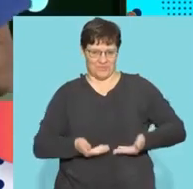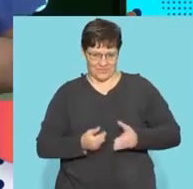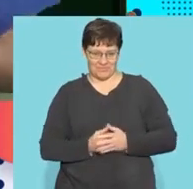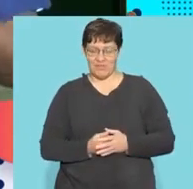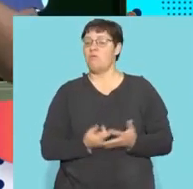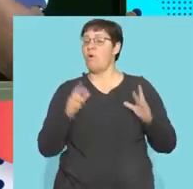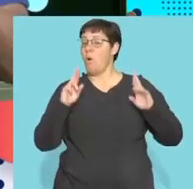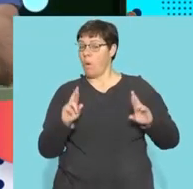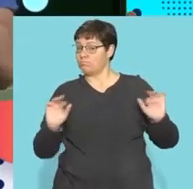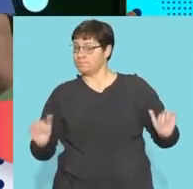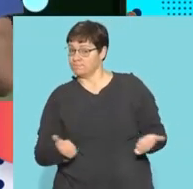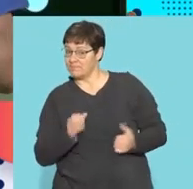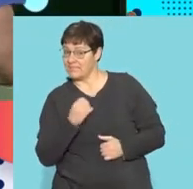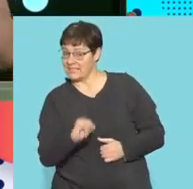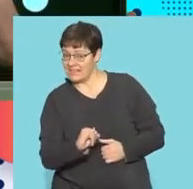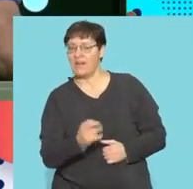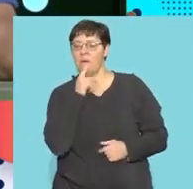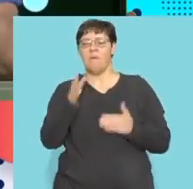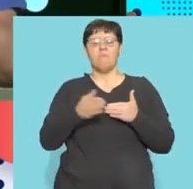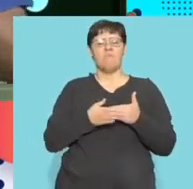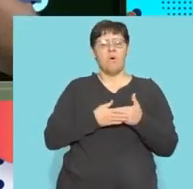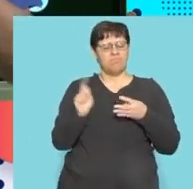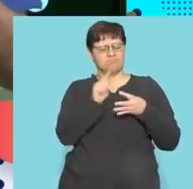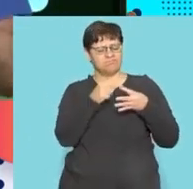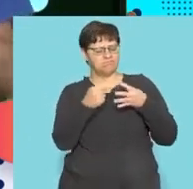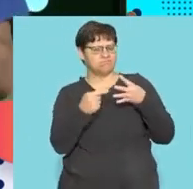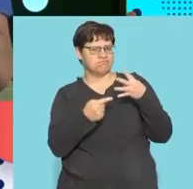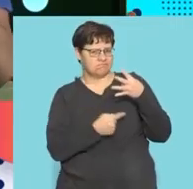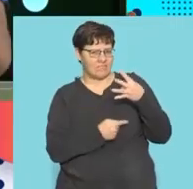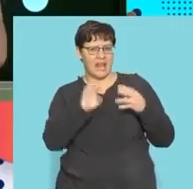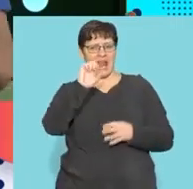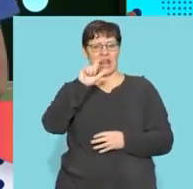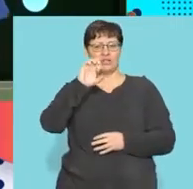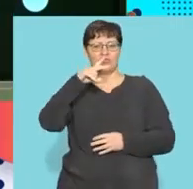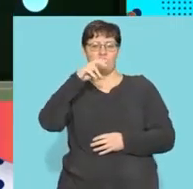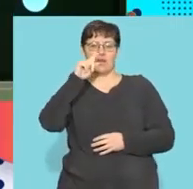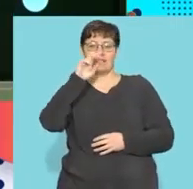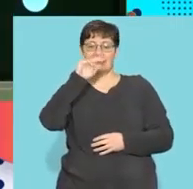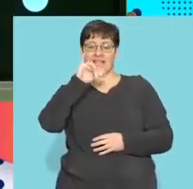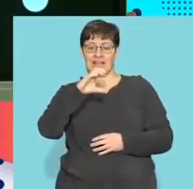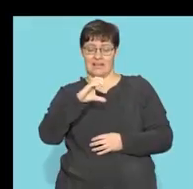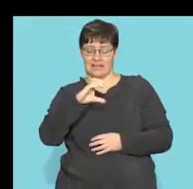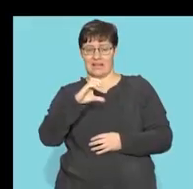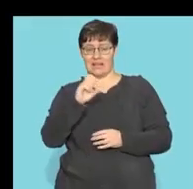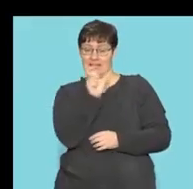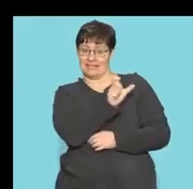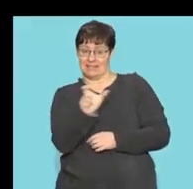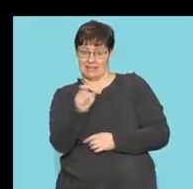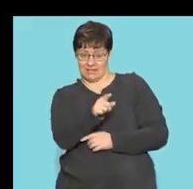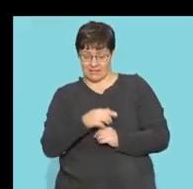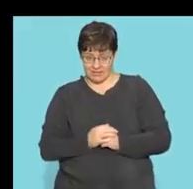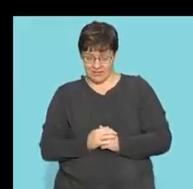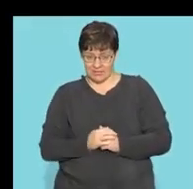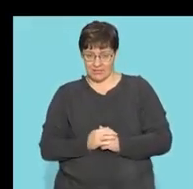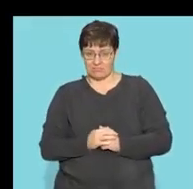Welcome back from that break. I hope you're doing well. Let's get into a little bit more about the electrolytic cell. So our